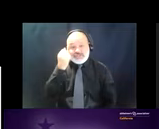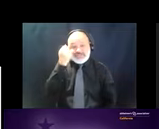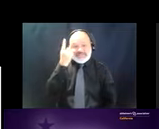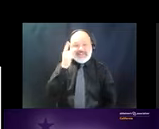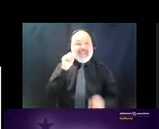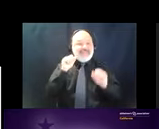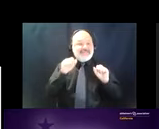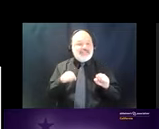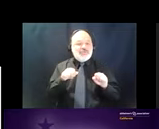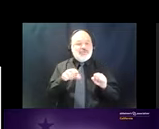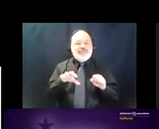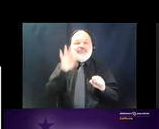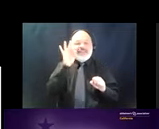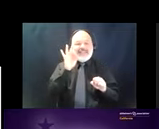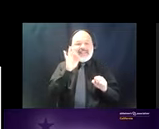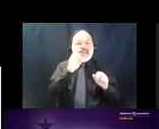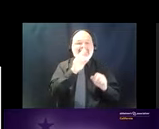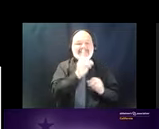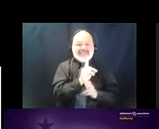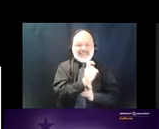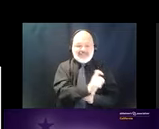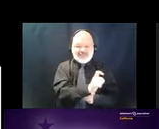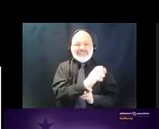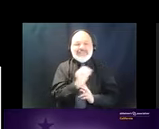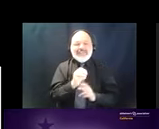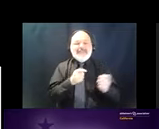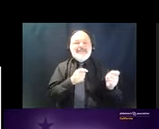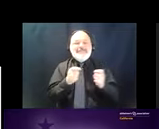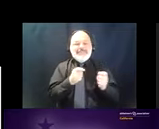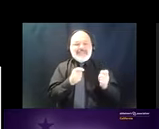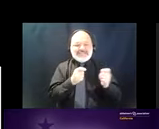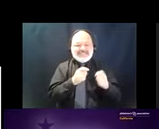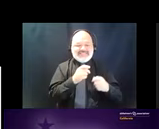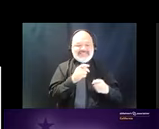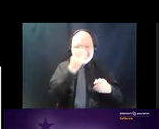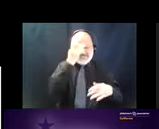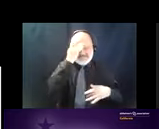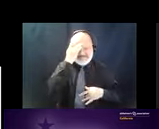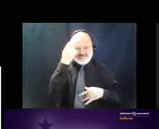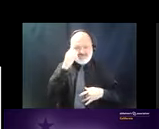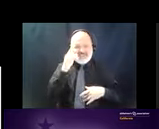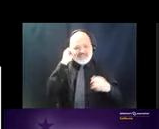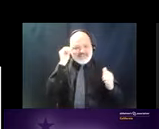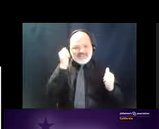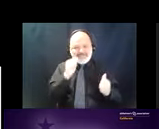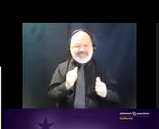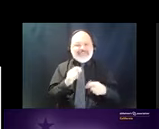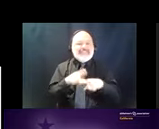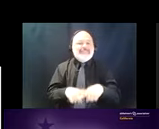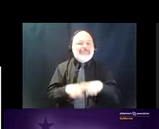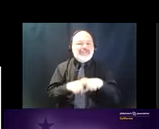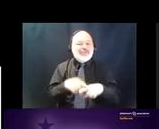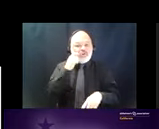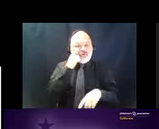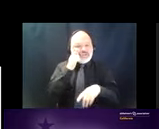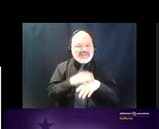to obtain a diagnosis, manage the disease, and access care and support services for dementia vary widely depending on race,